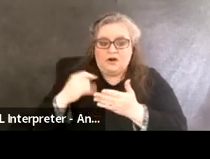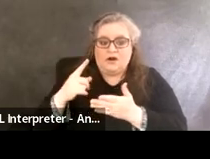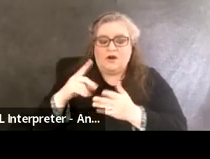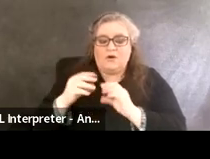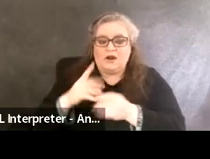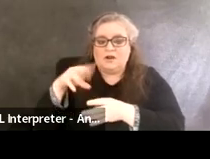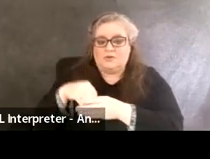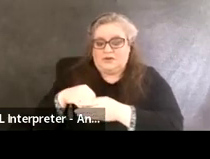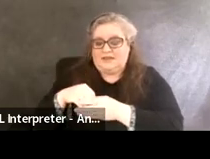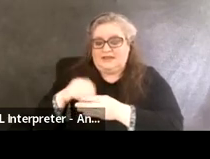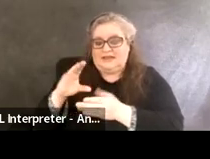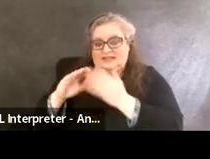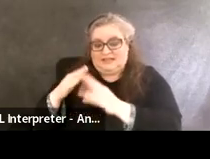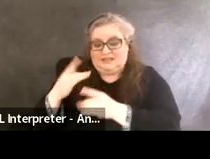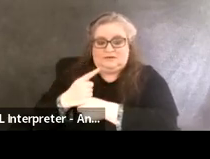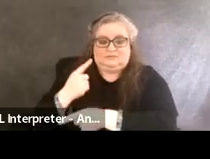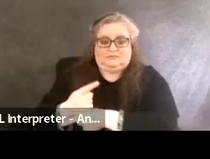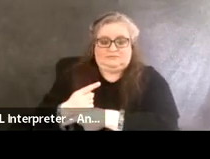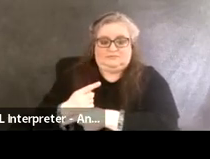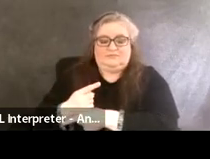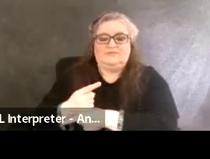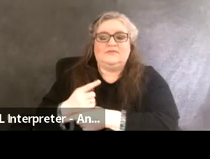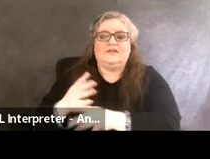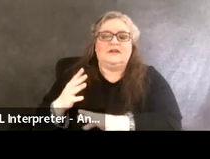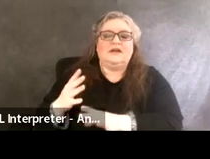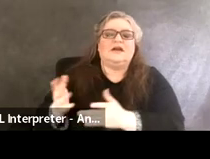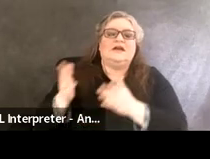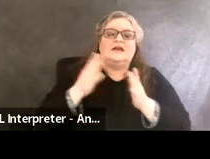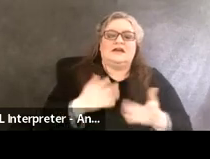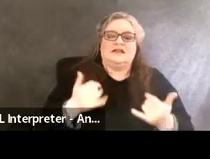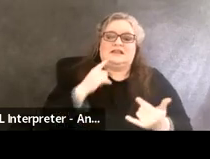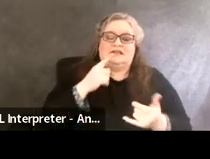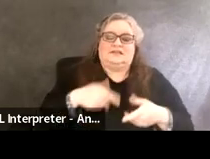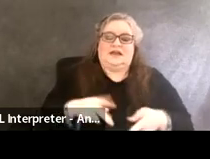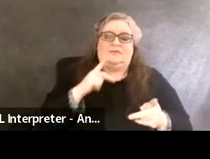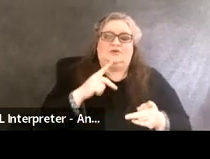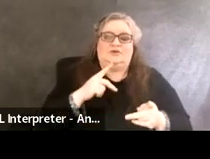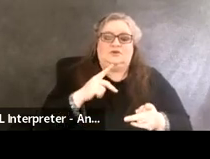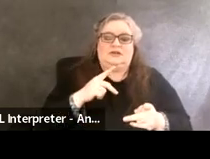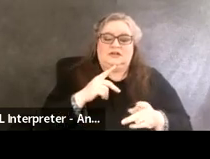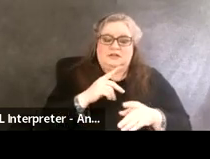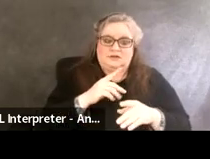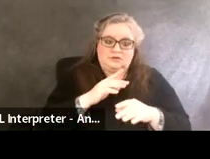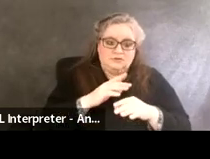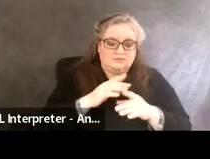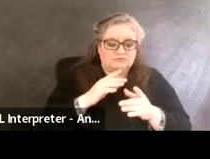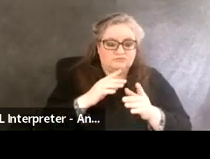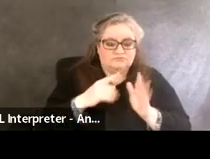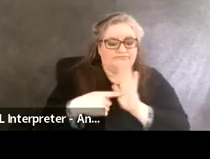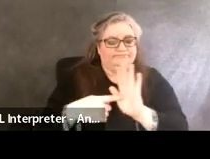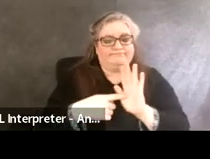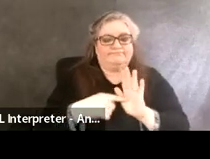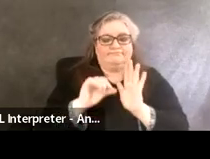in the city proper. So this is an opportunity to call out and support these specific